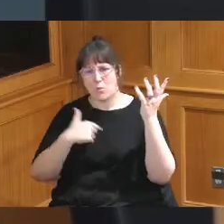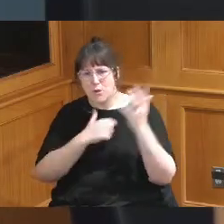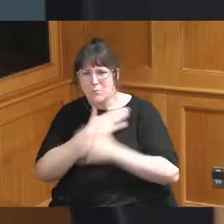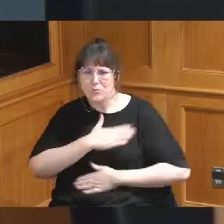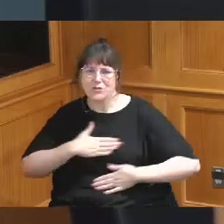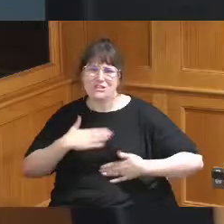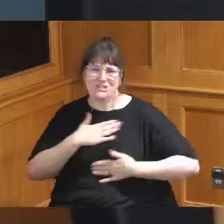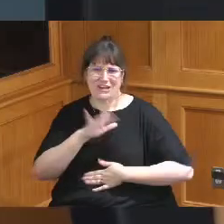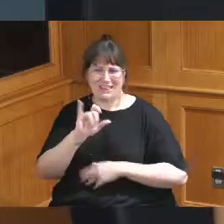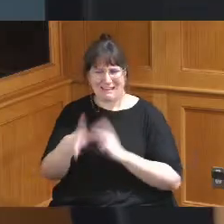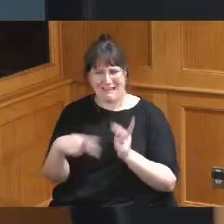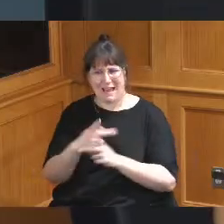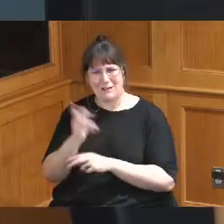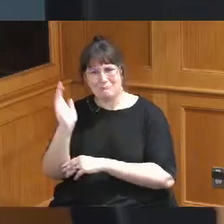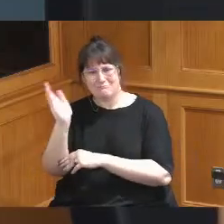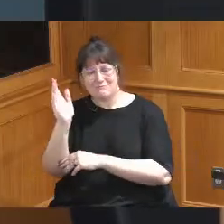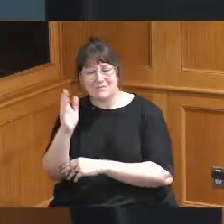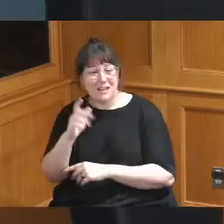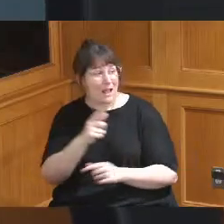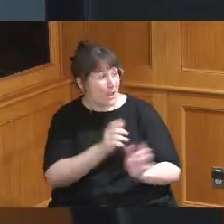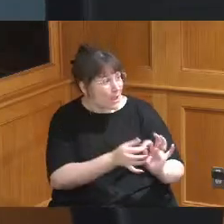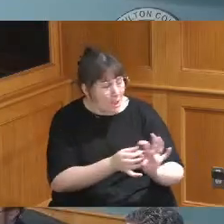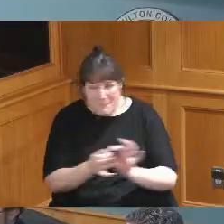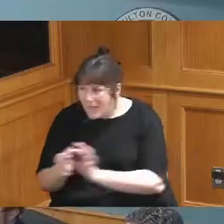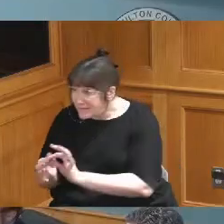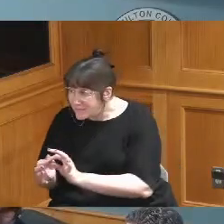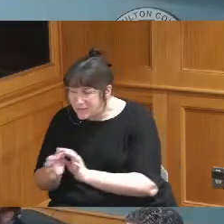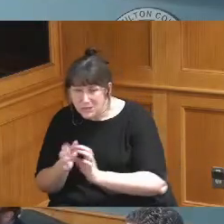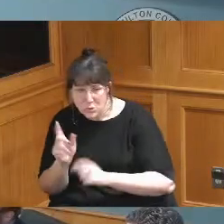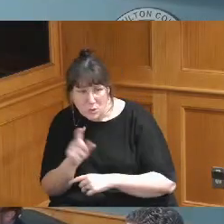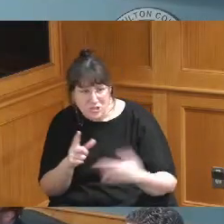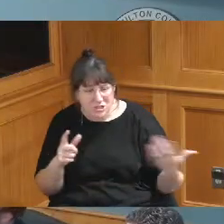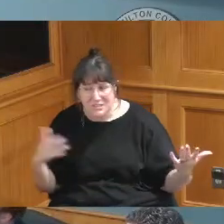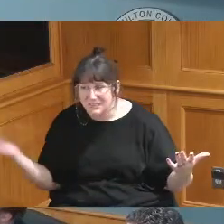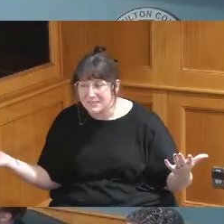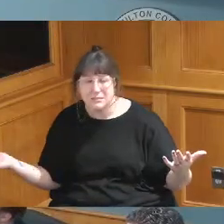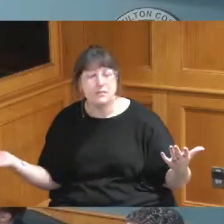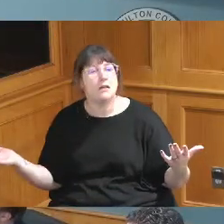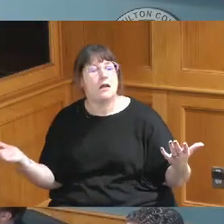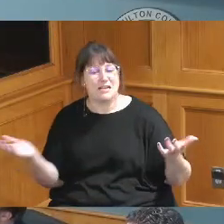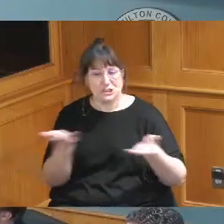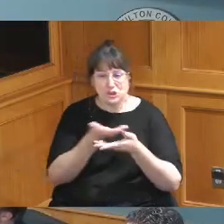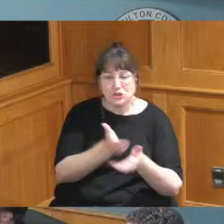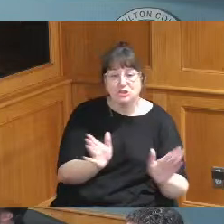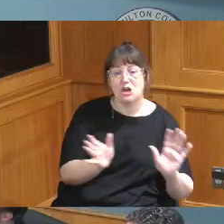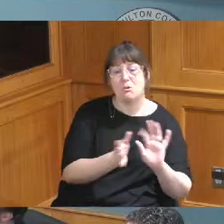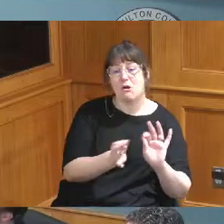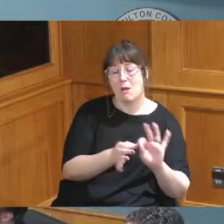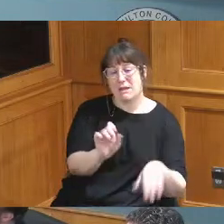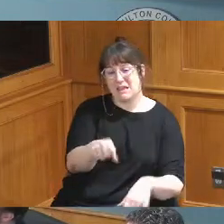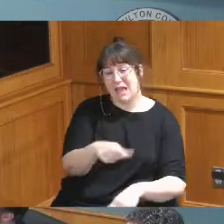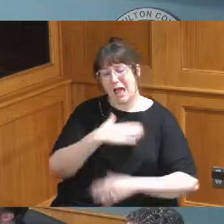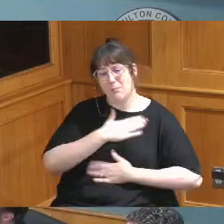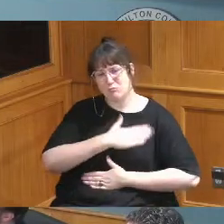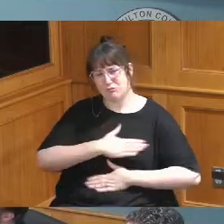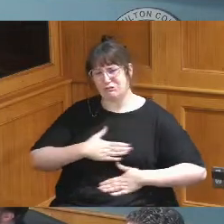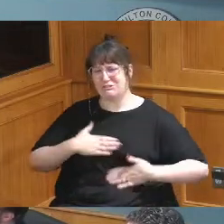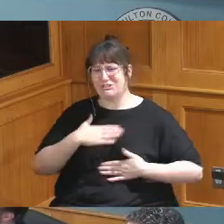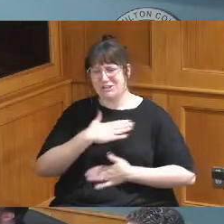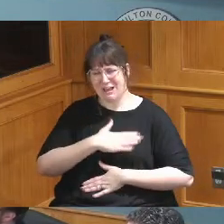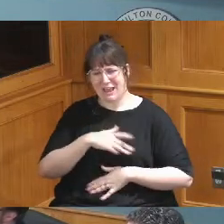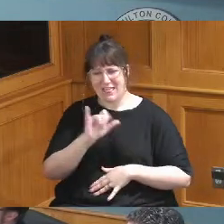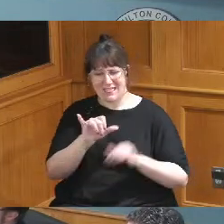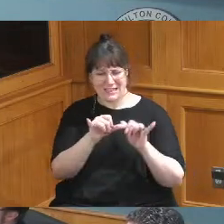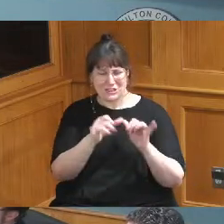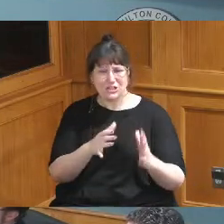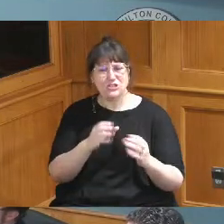that. Commissioners, are there any questions or comments? Just a comment, a general comment is that I really appreciate the